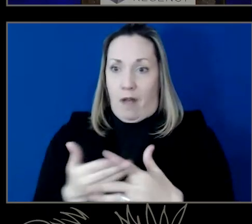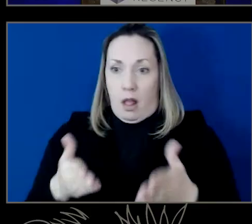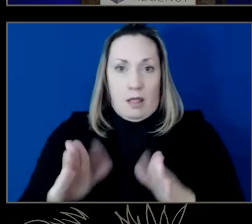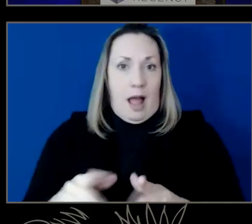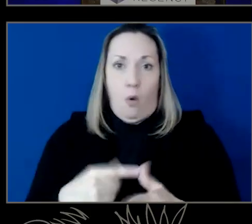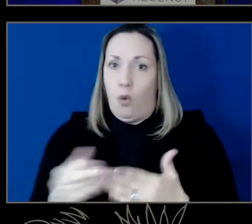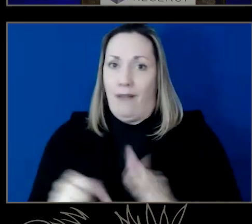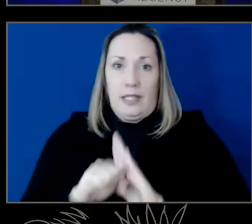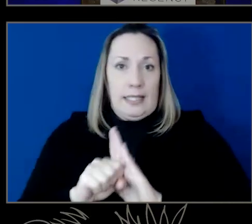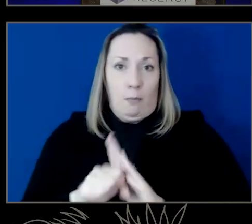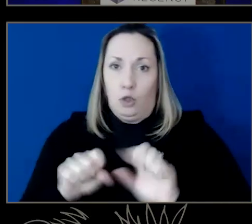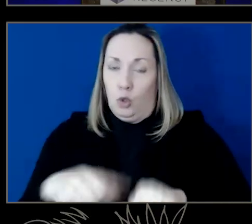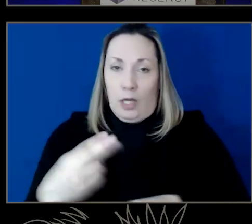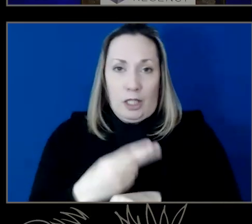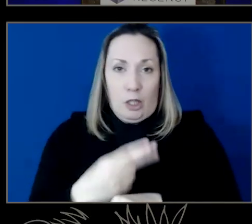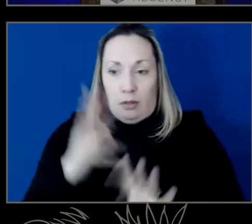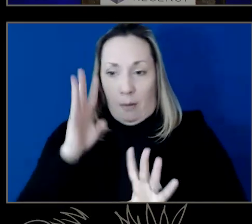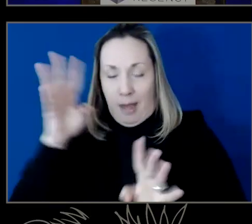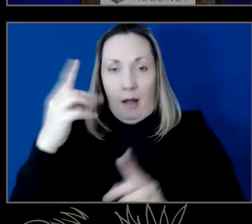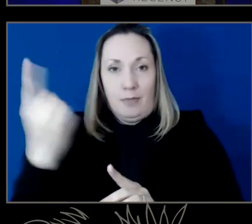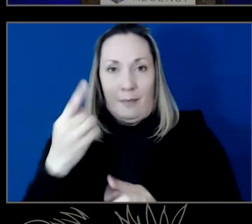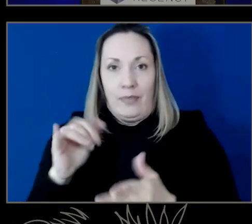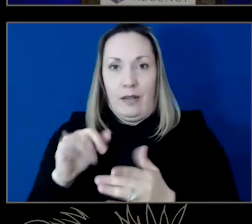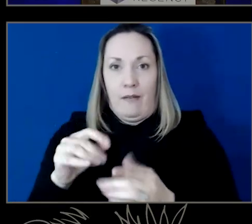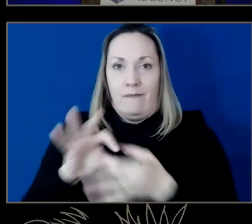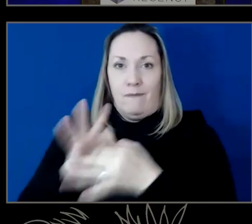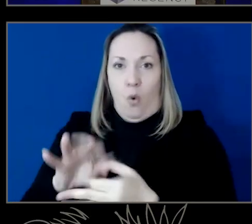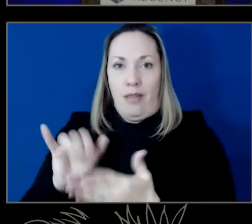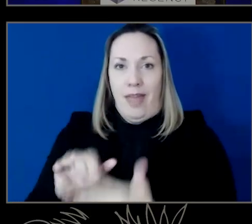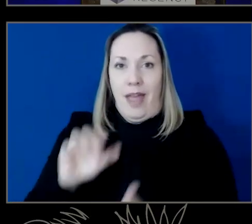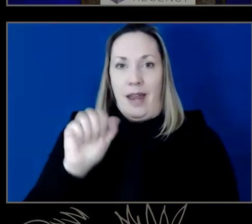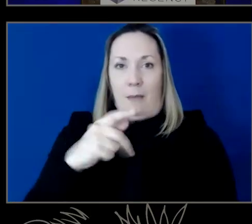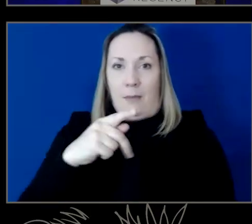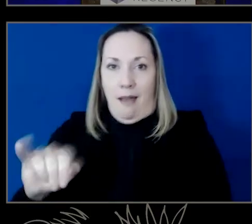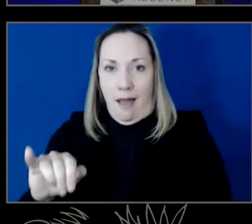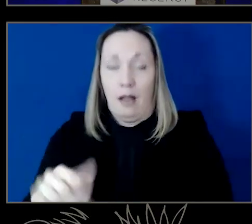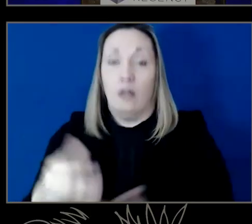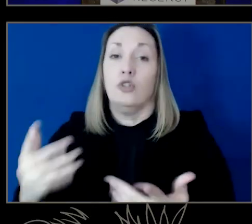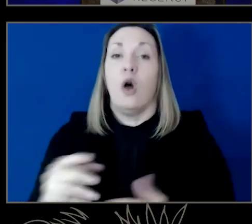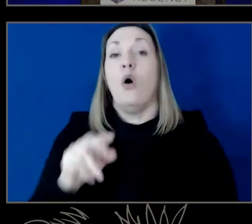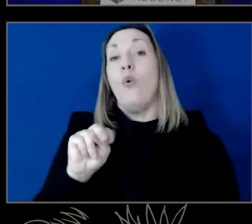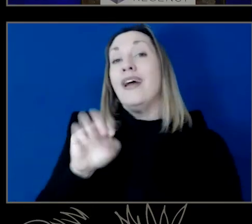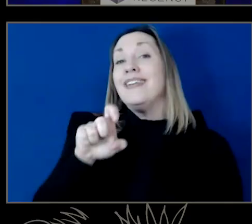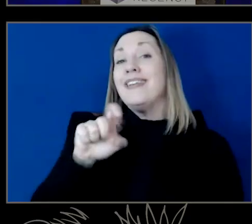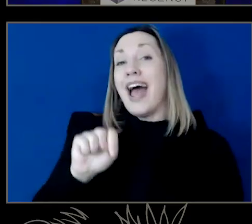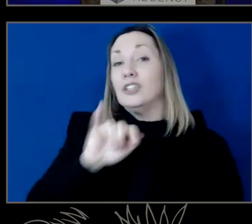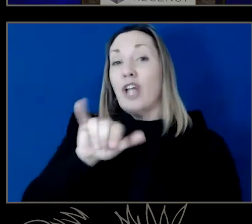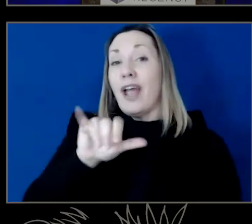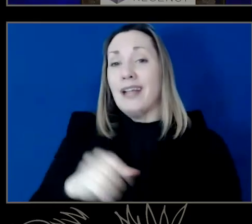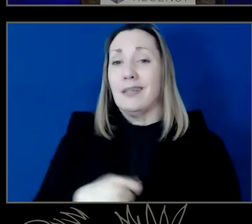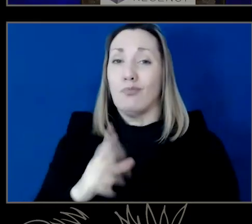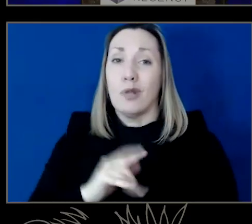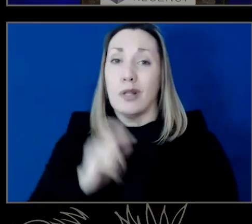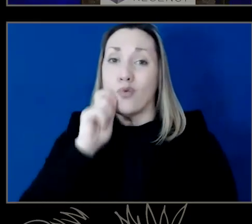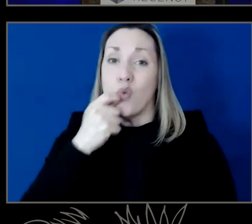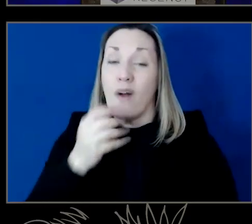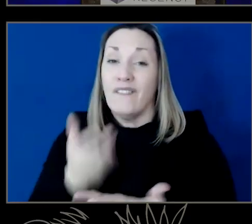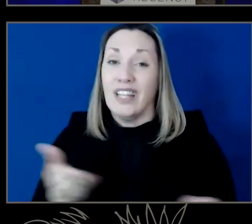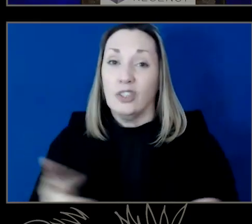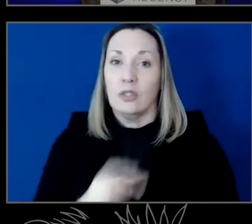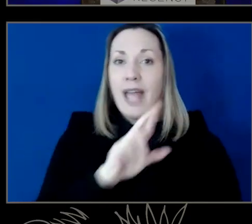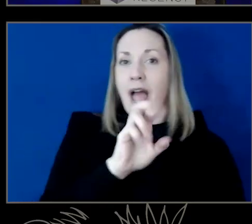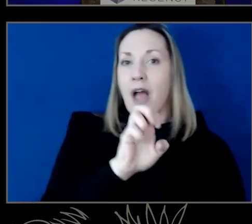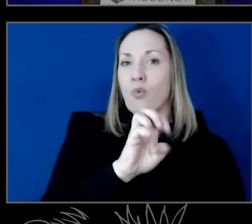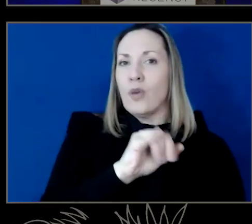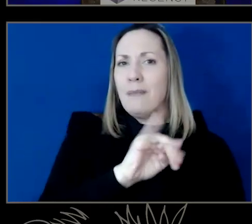symbols they'll allow, and you have to make up some convention for that API. So Next.js, pretty cool. It has some really, really cool features that Remix doesn't even have,